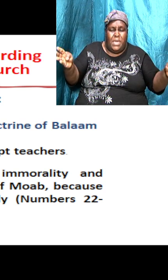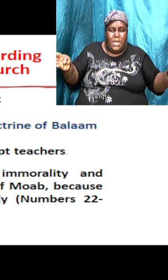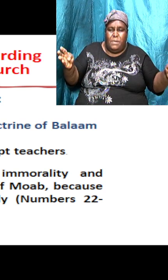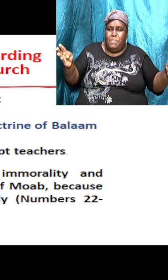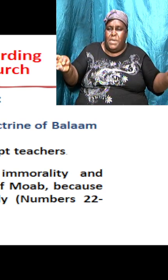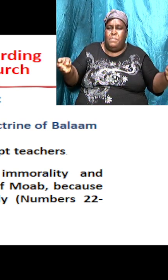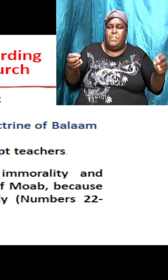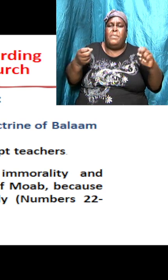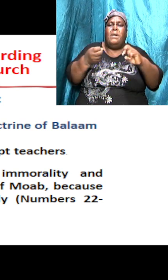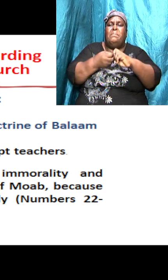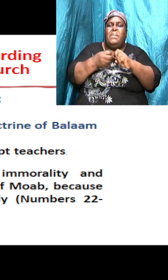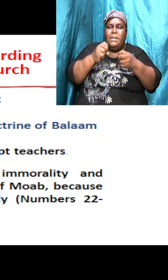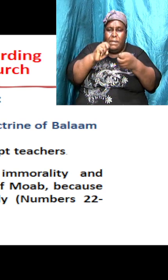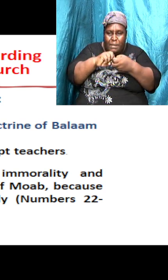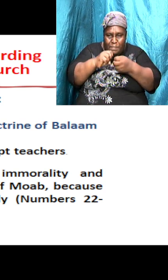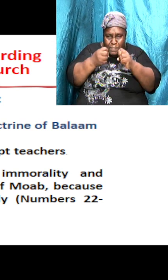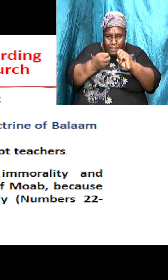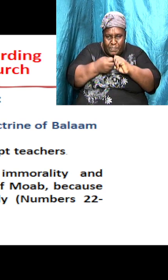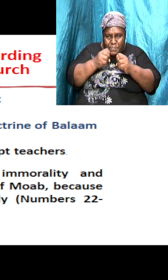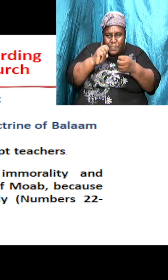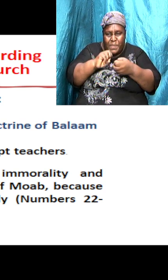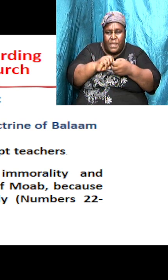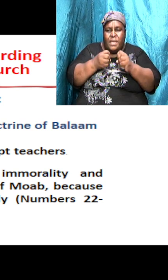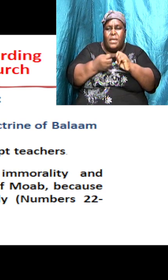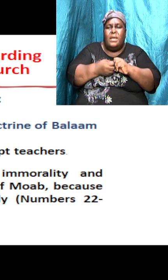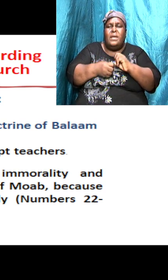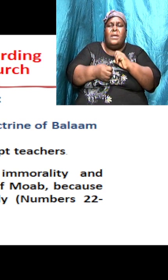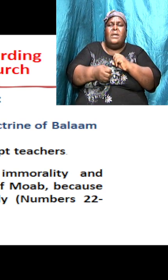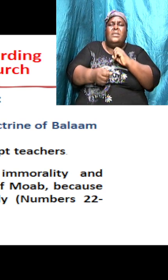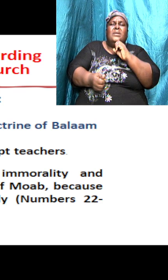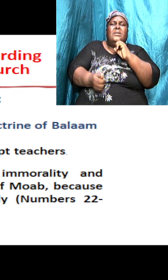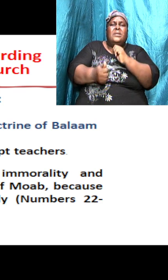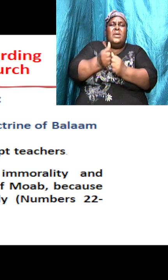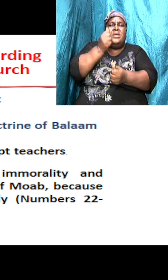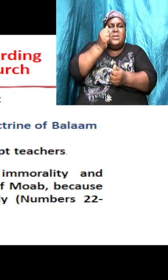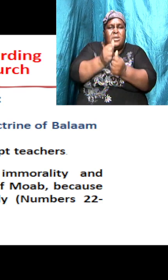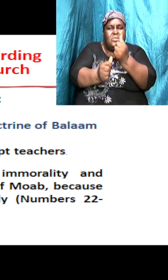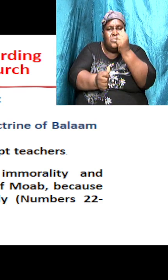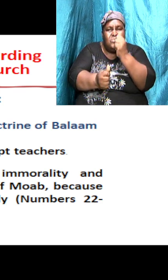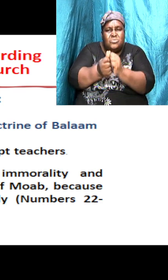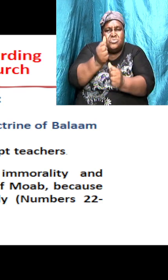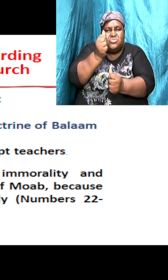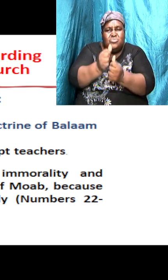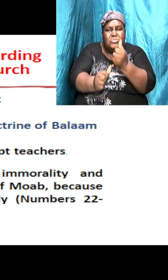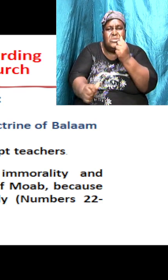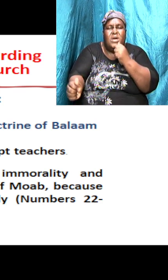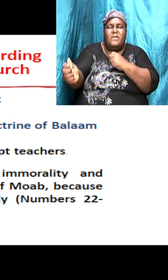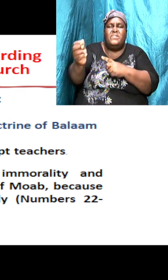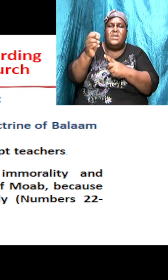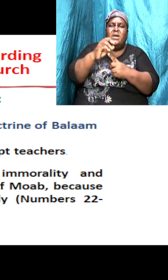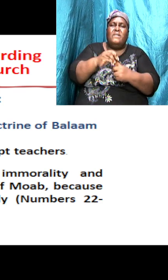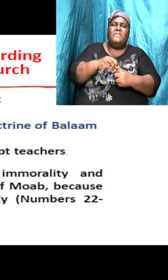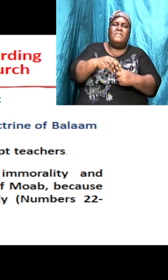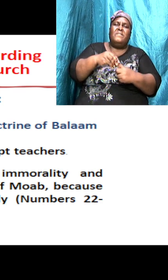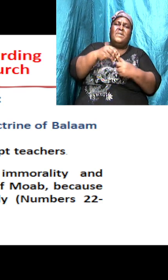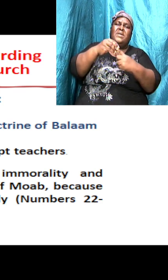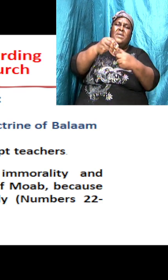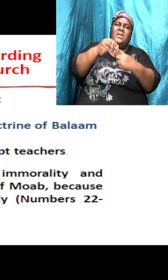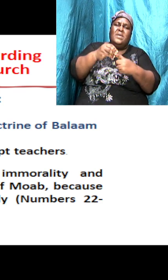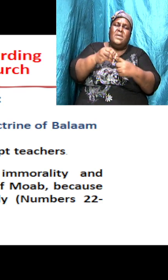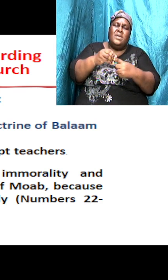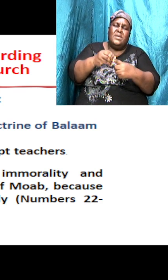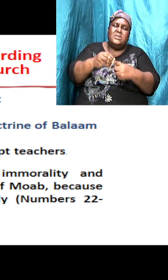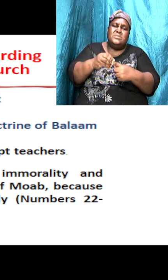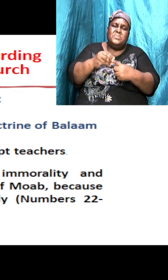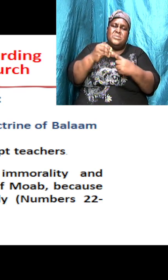that compromise marked the destruction of the special arrangement that